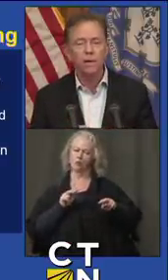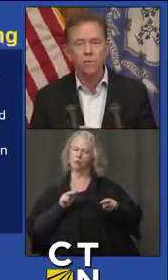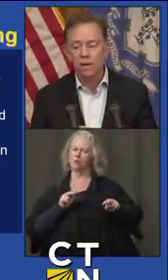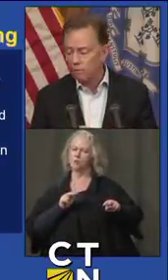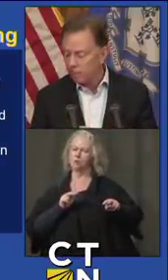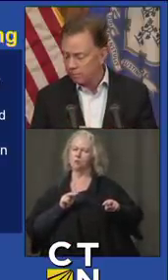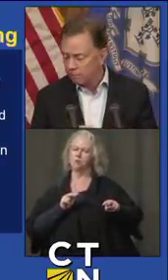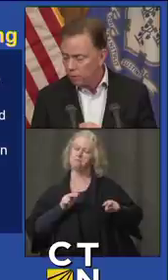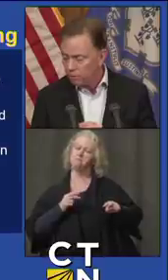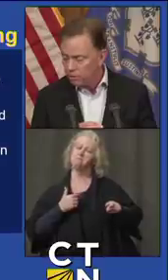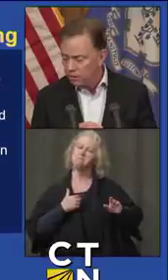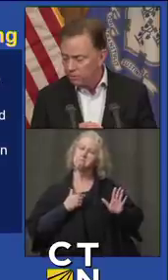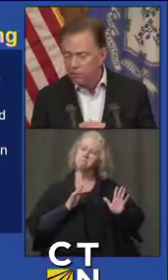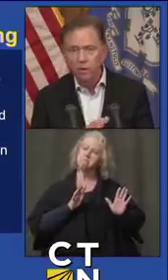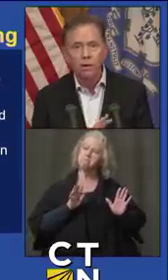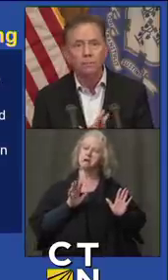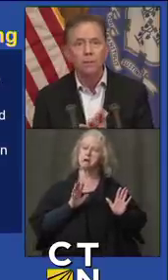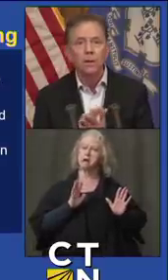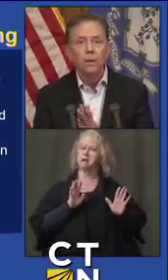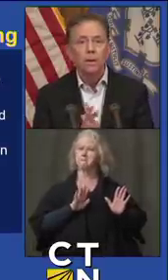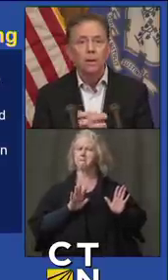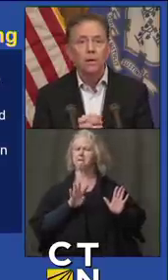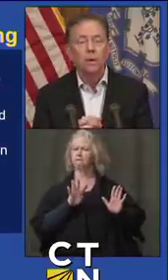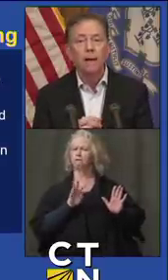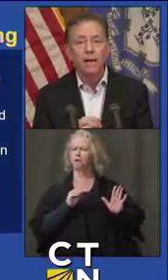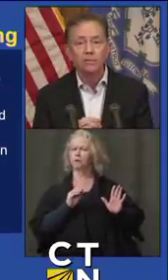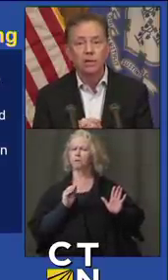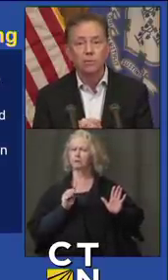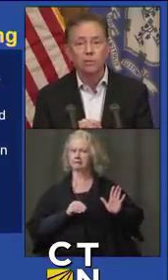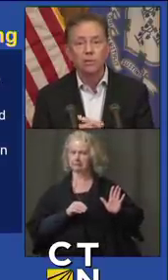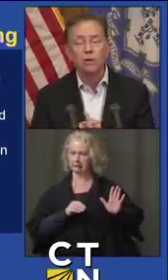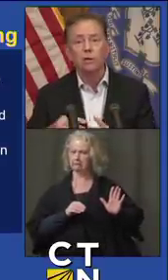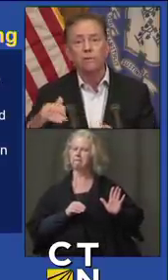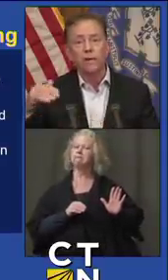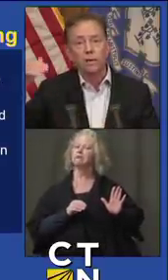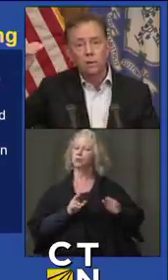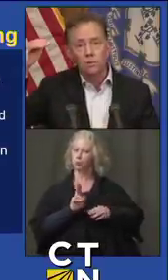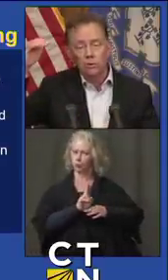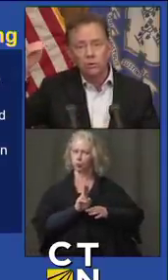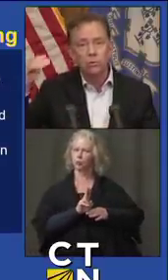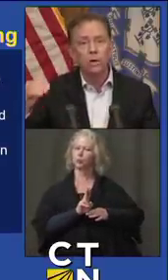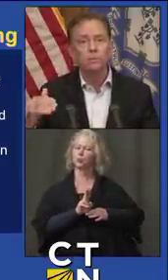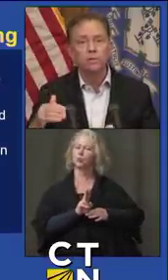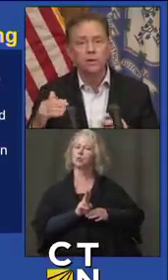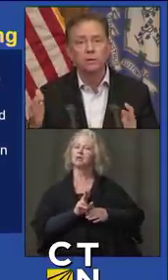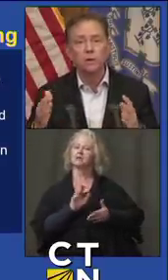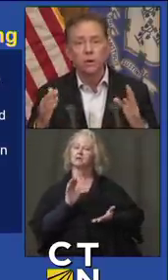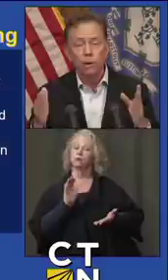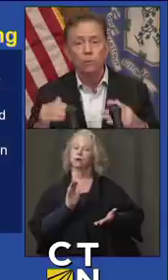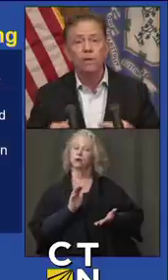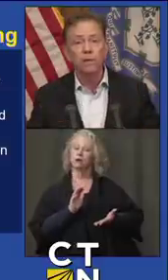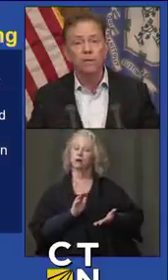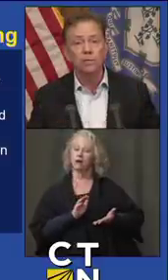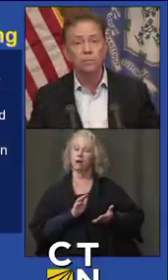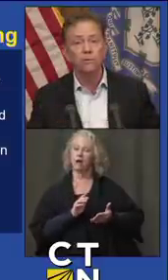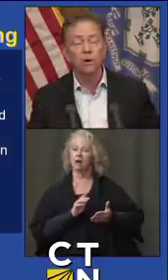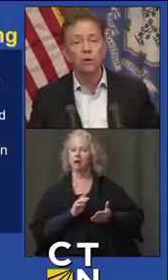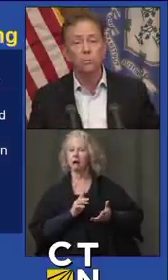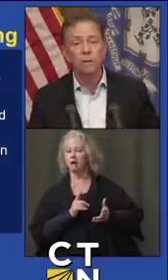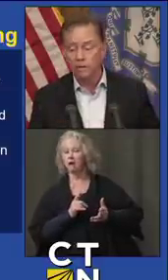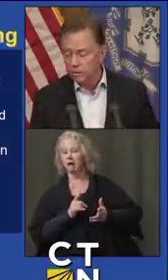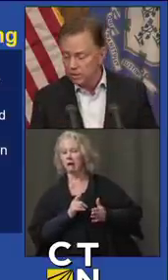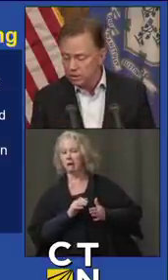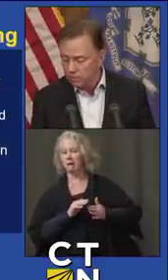have, right now we have about 40% of our capacity, which is good. If we get closer to 20%, we rethink some of